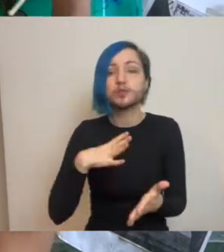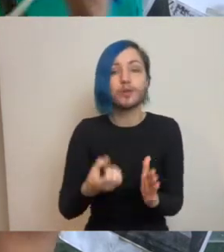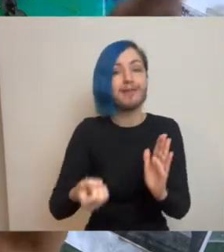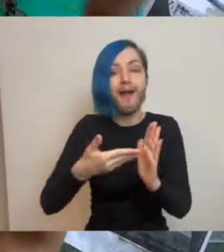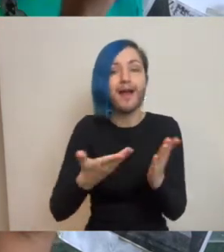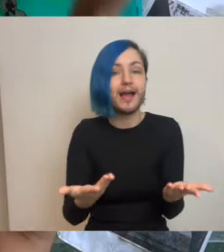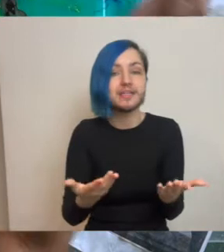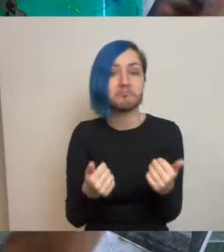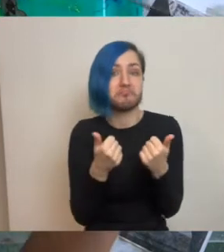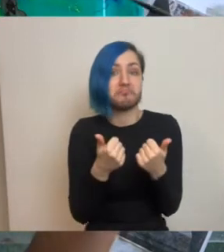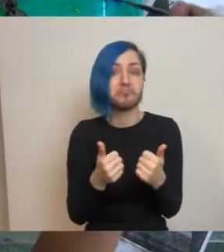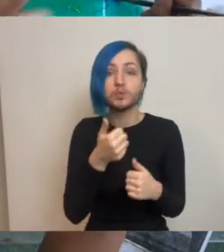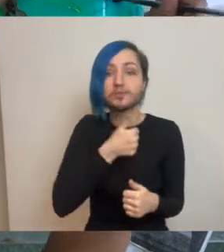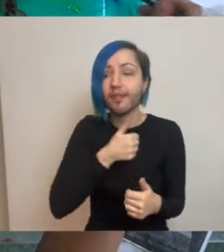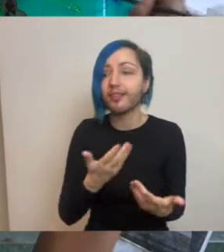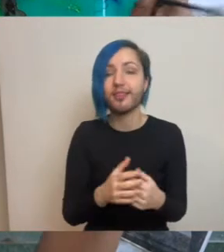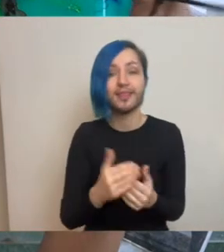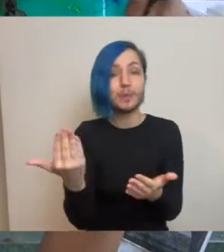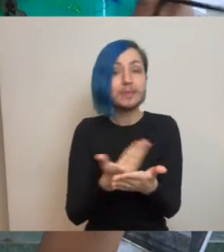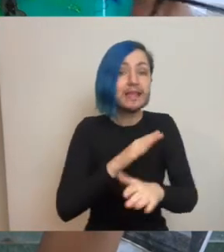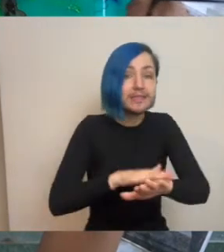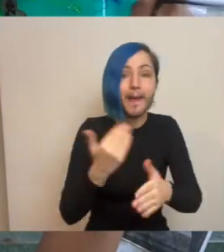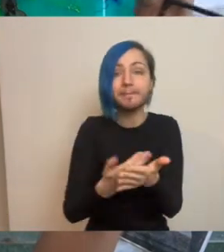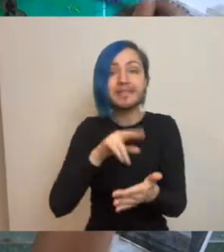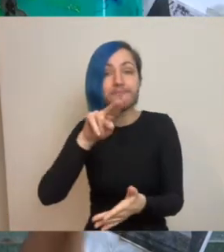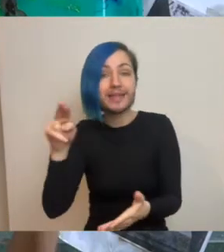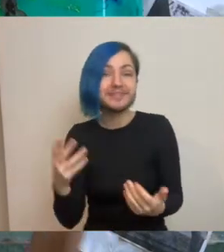which is quite good for saving time and paint.